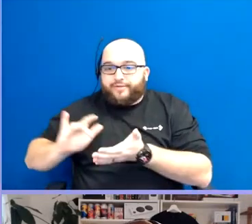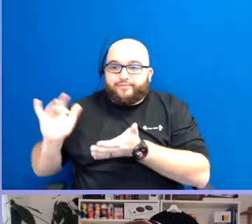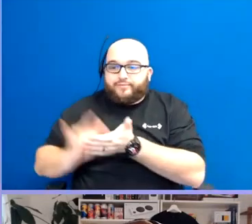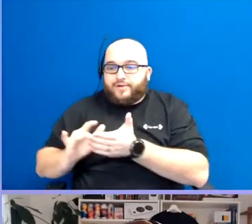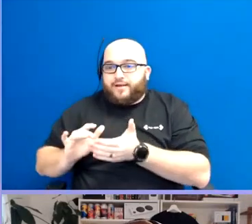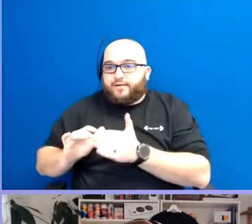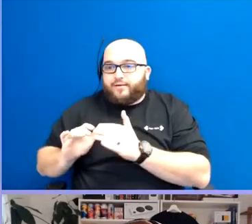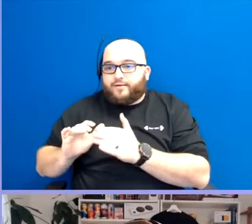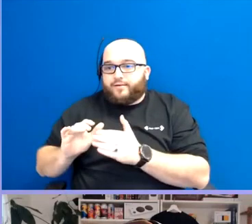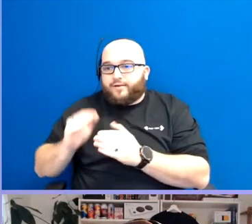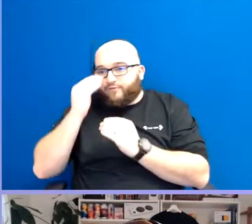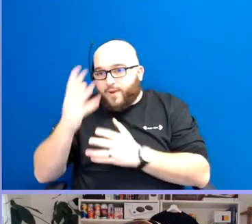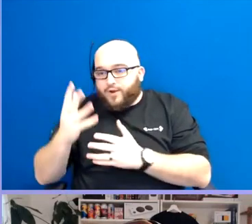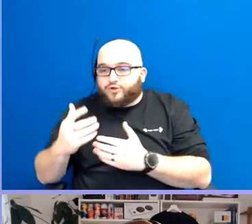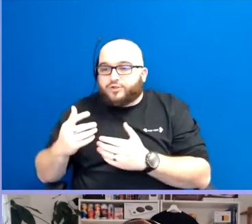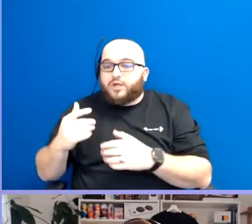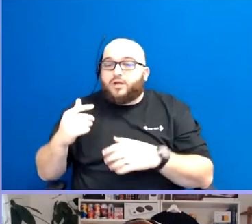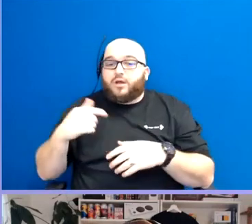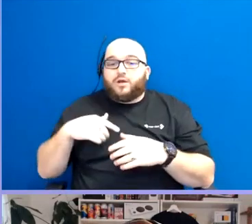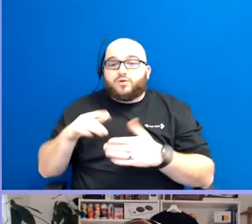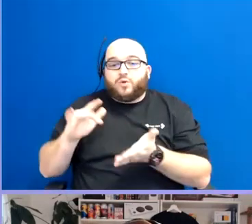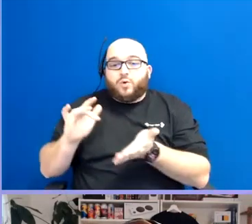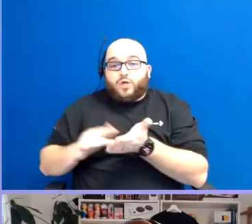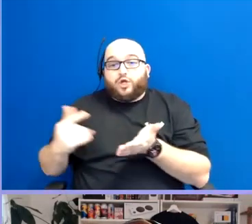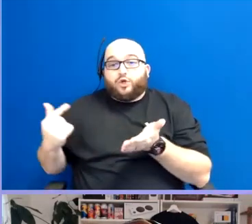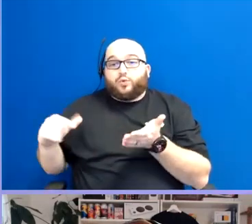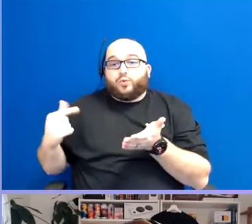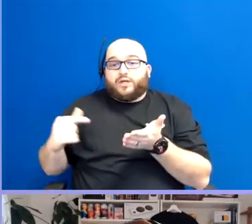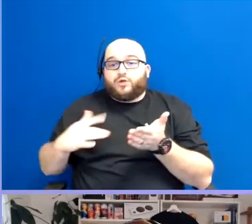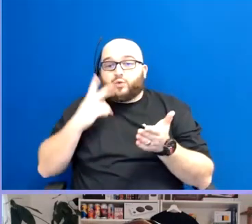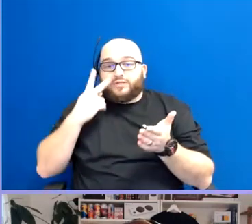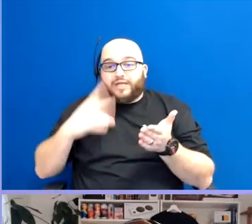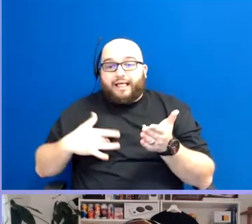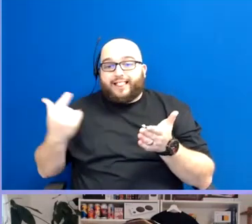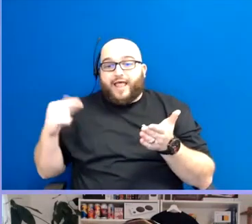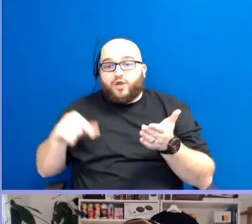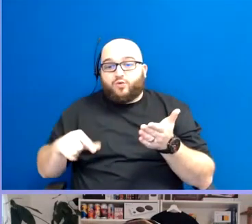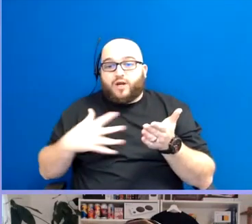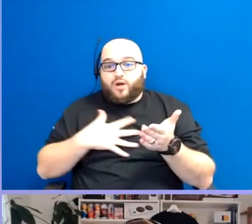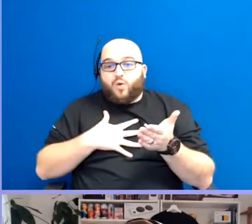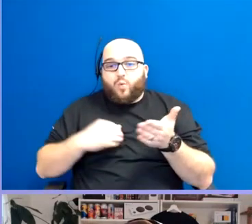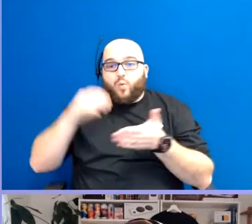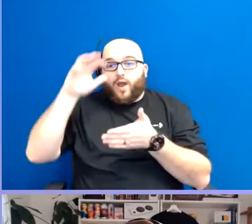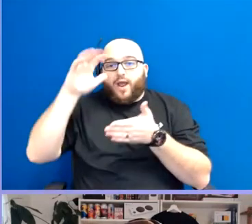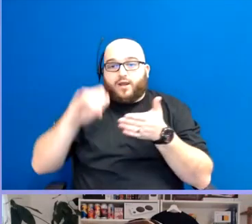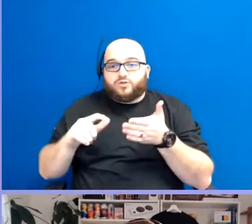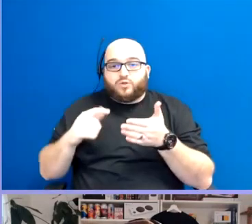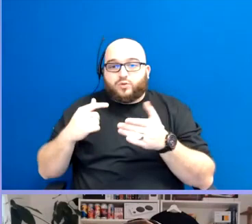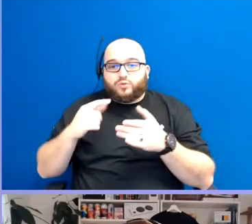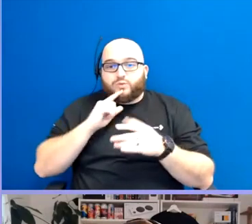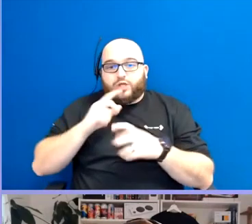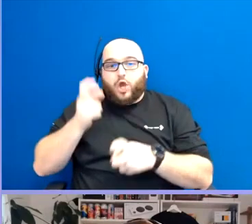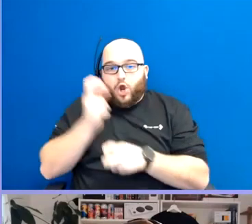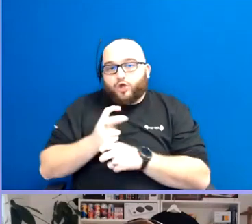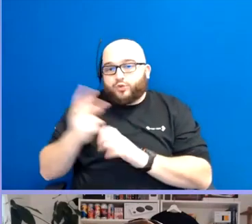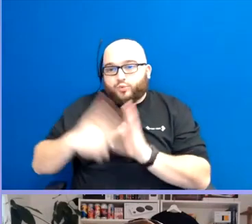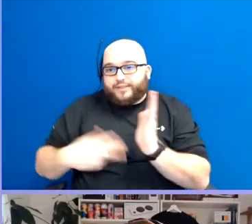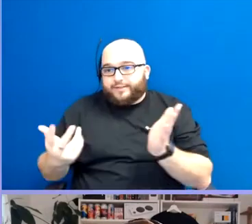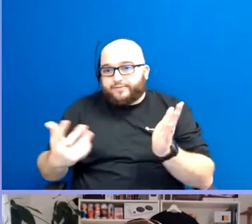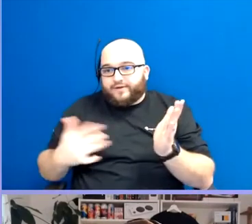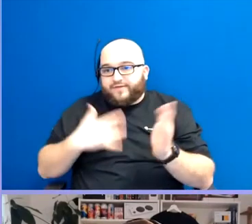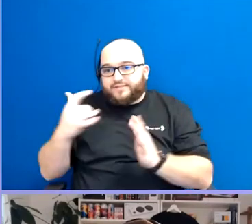So it's green, light green, and white text, so it's really unreadable.